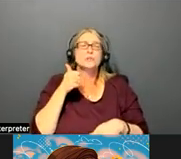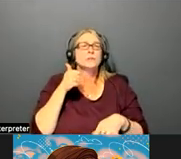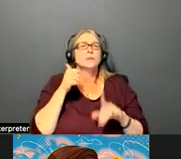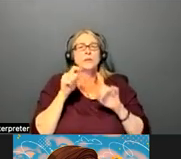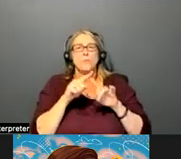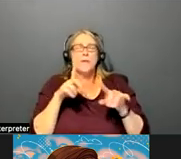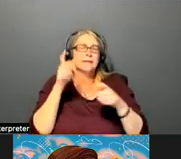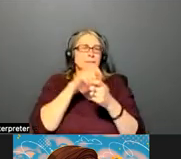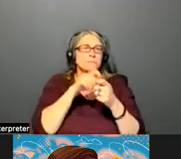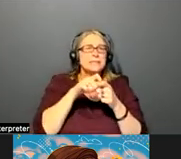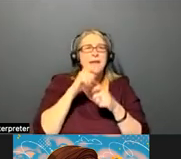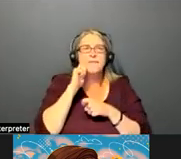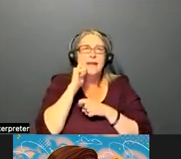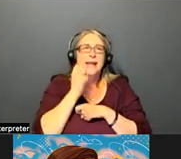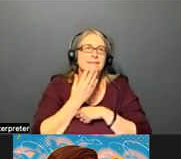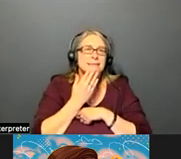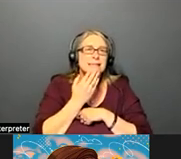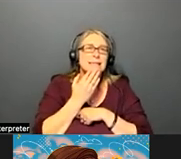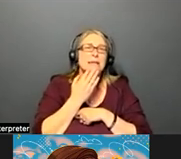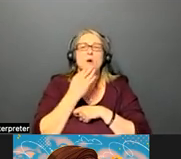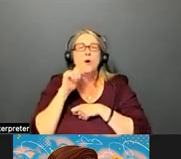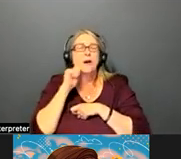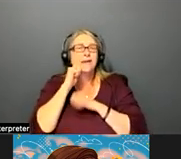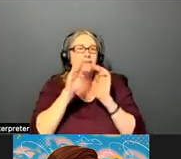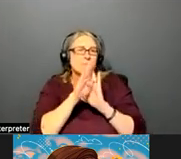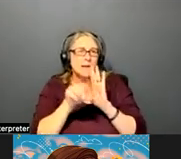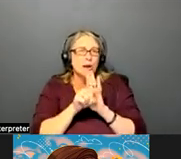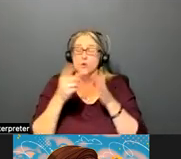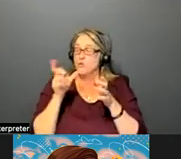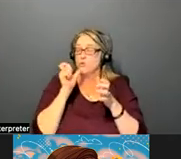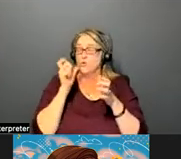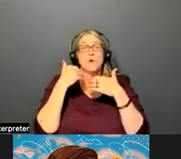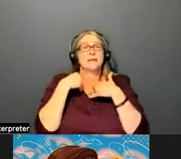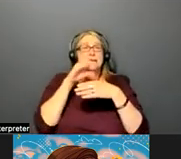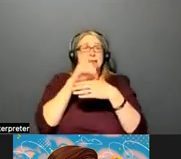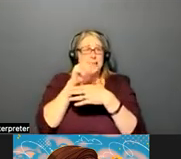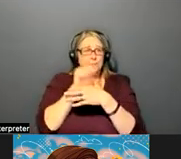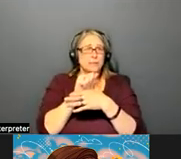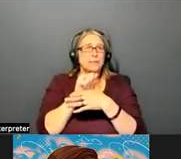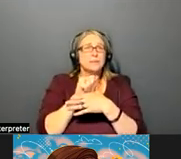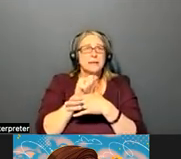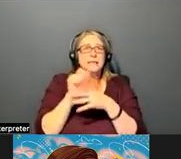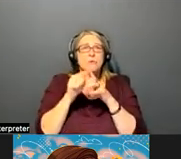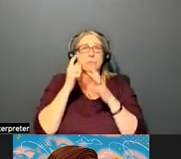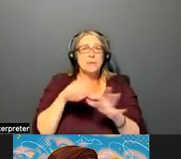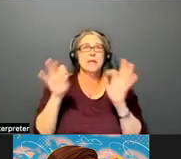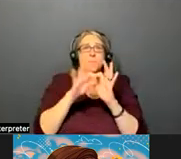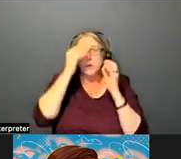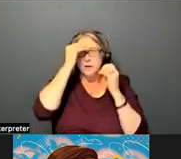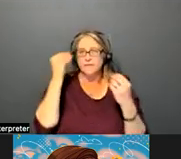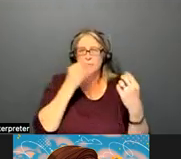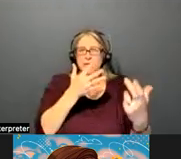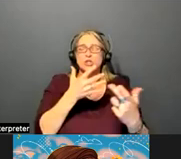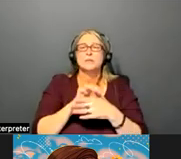ethnicity, who you know, has this disability? I think it would be really important information for us to look at